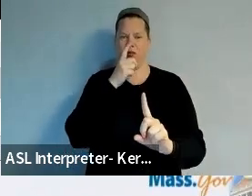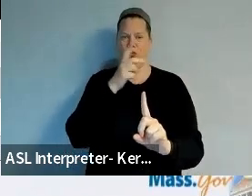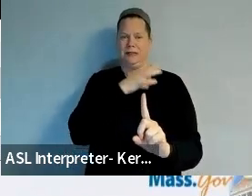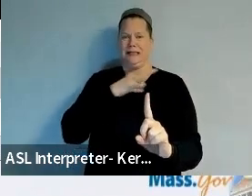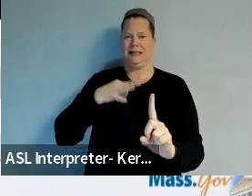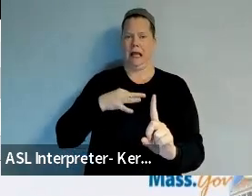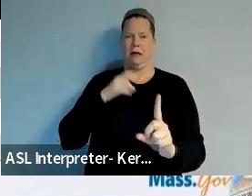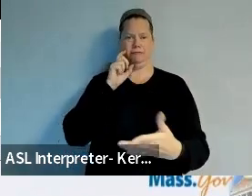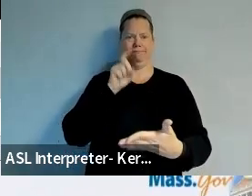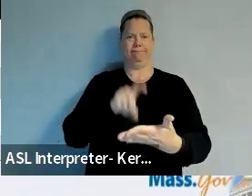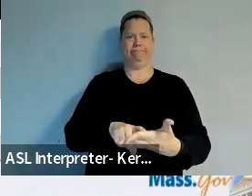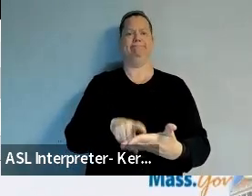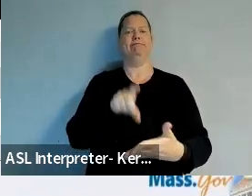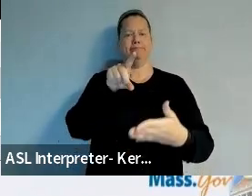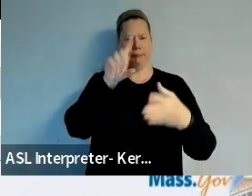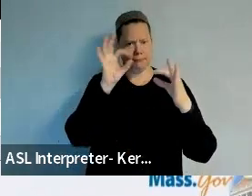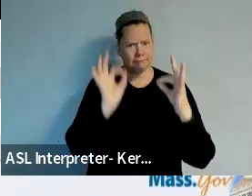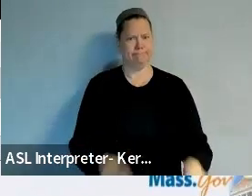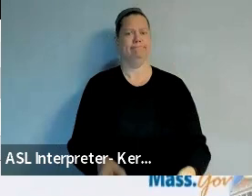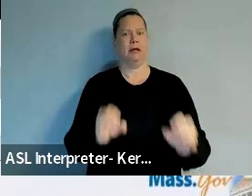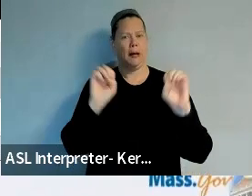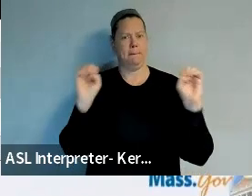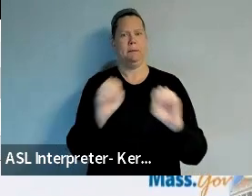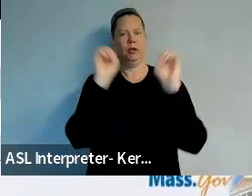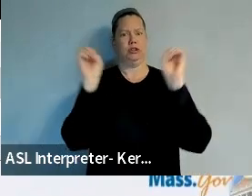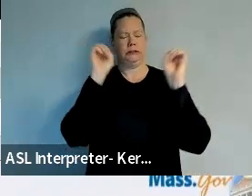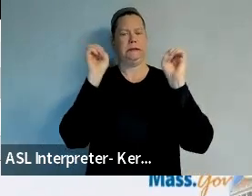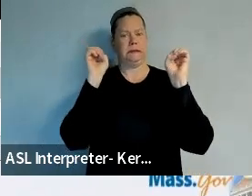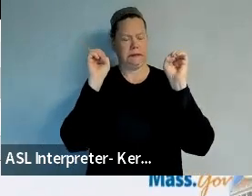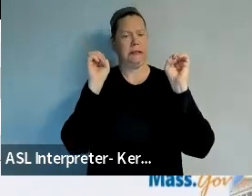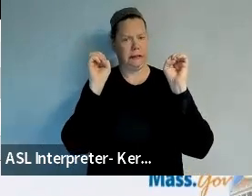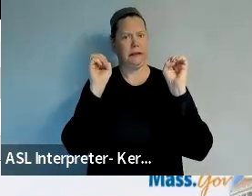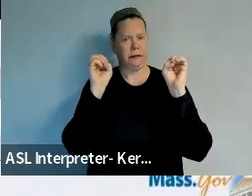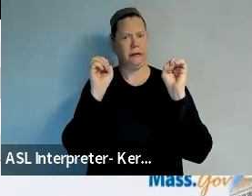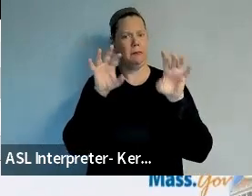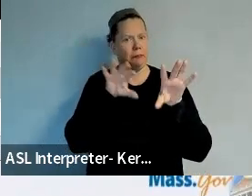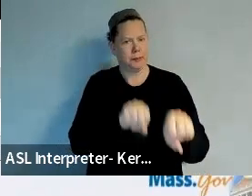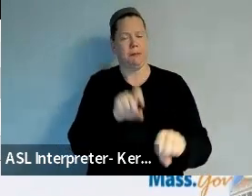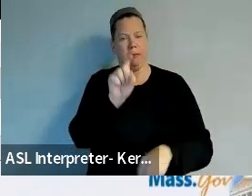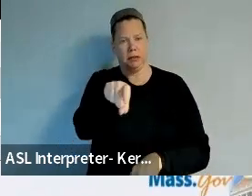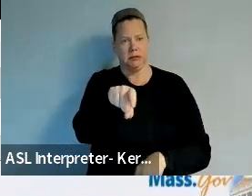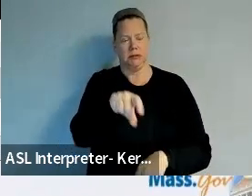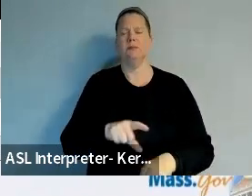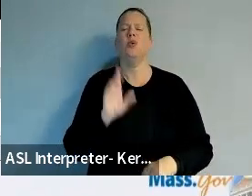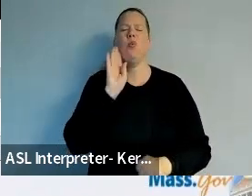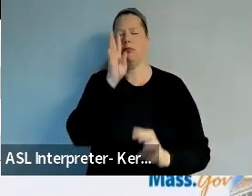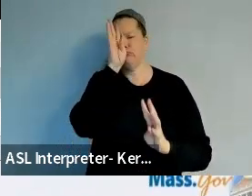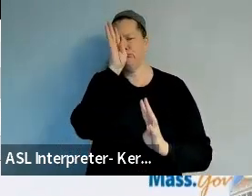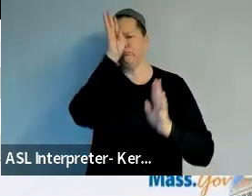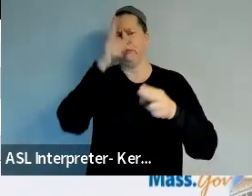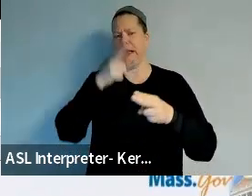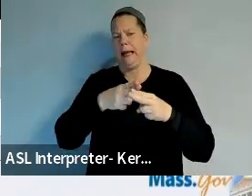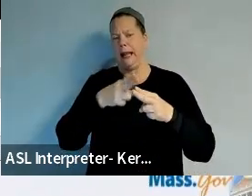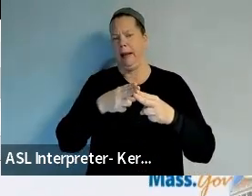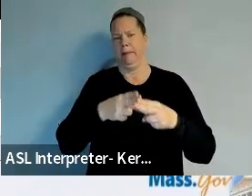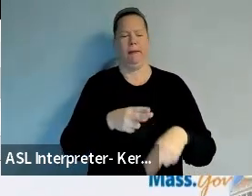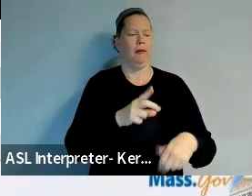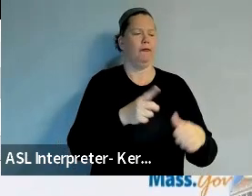identifying the emergency. We will input a sample name. Let's put in test